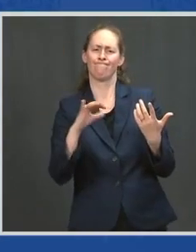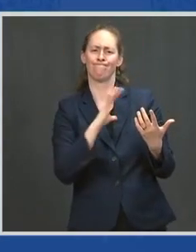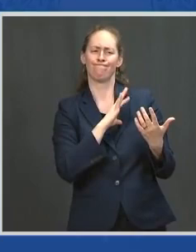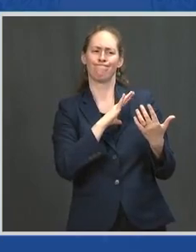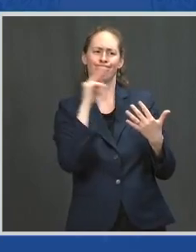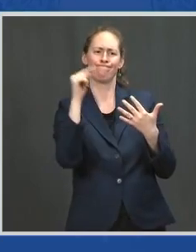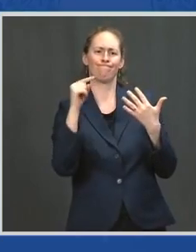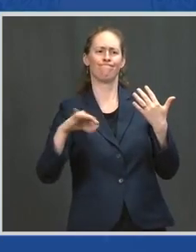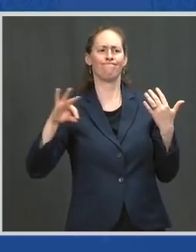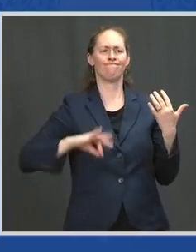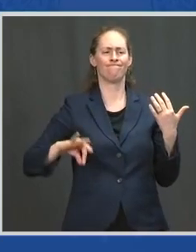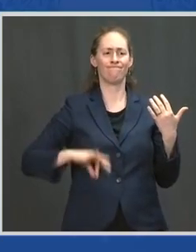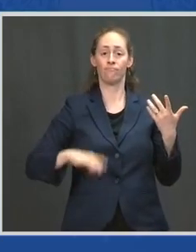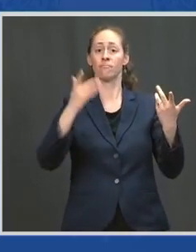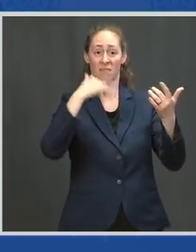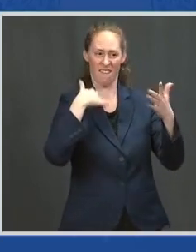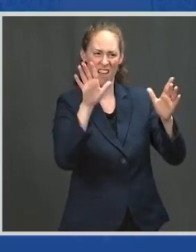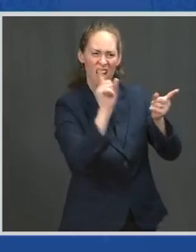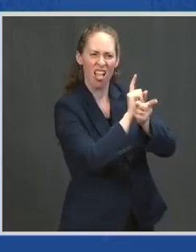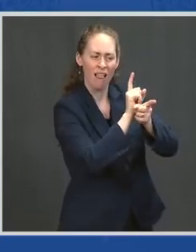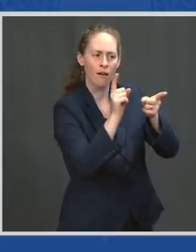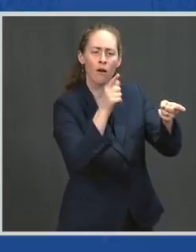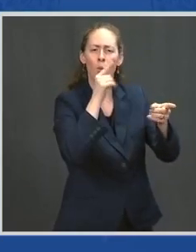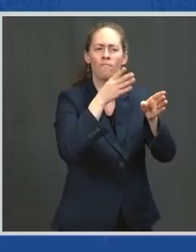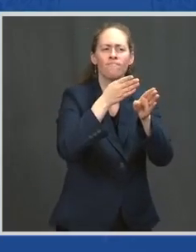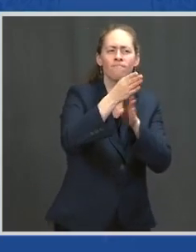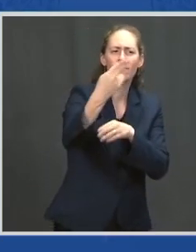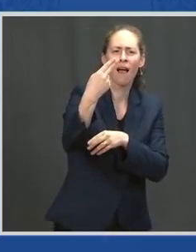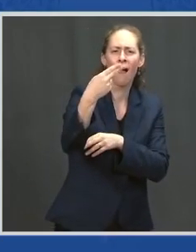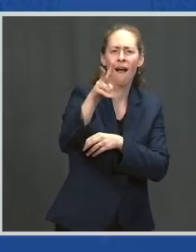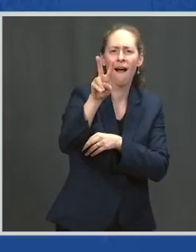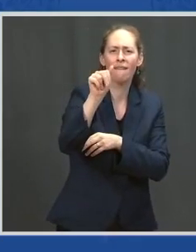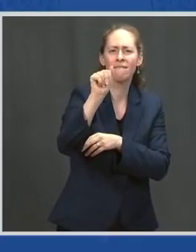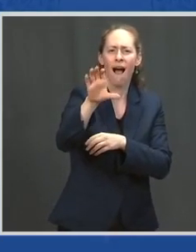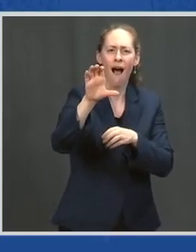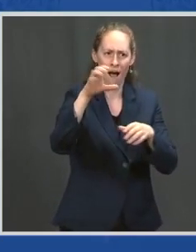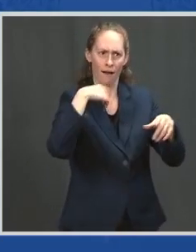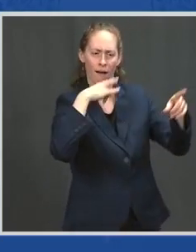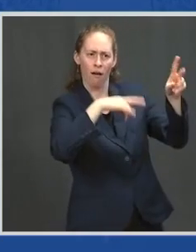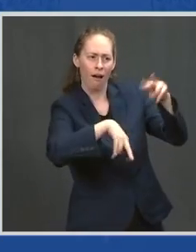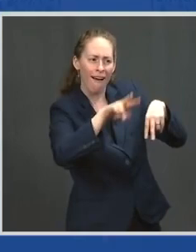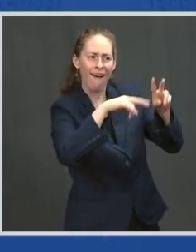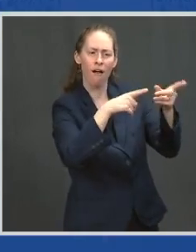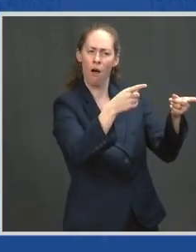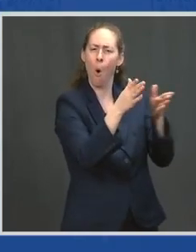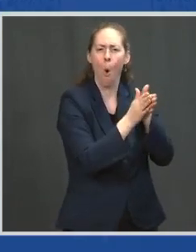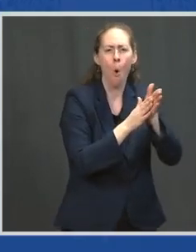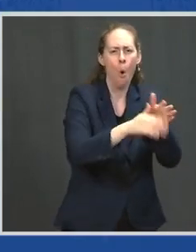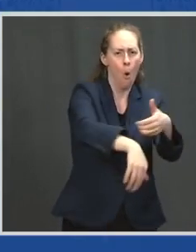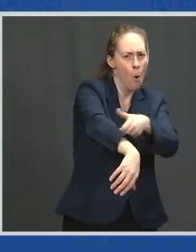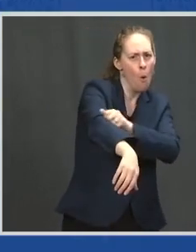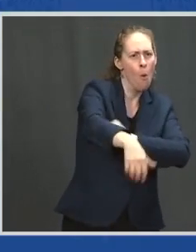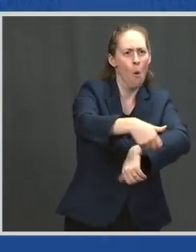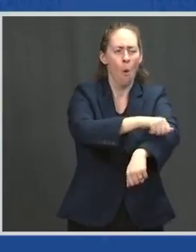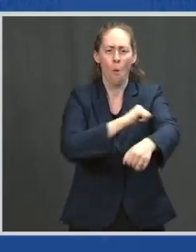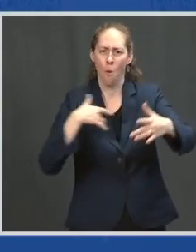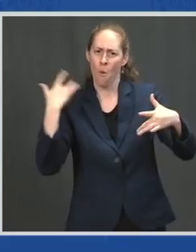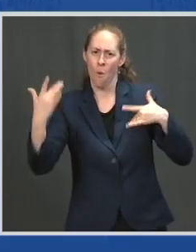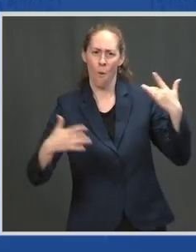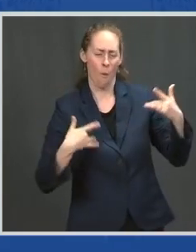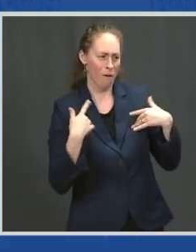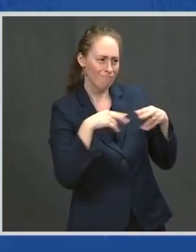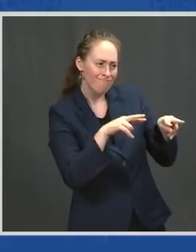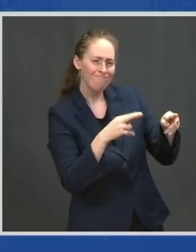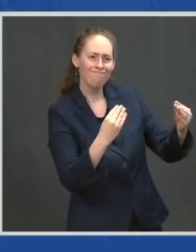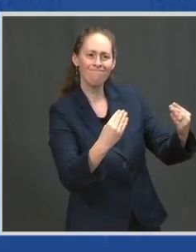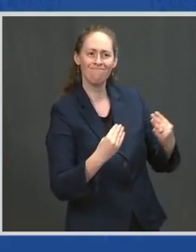ambitious, talented students who are taking the next step in their lives. And with the skills they're learning